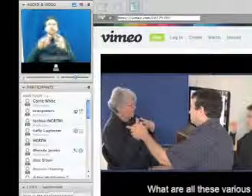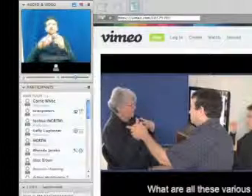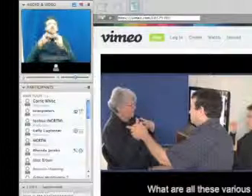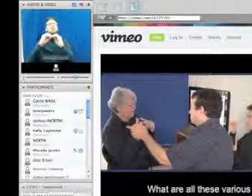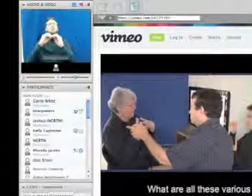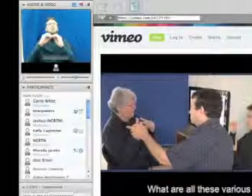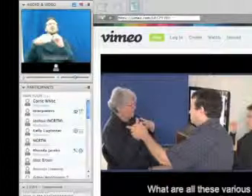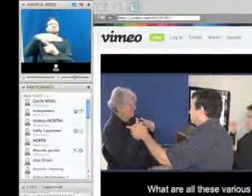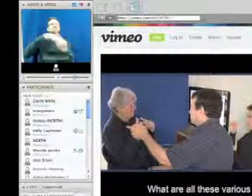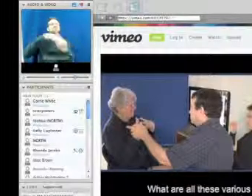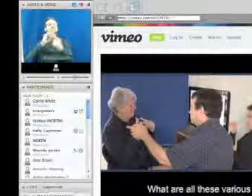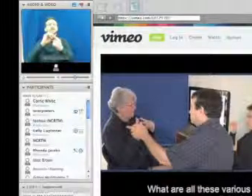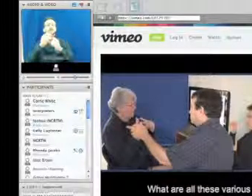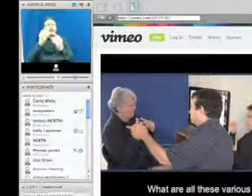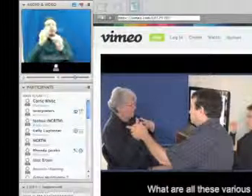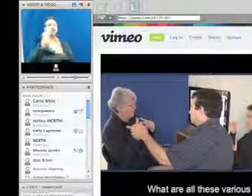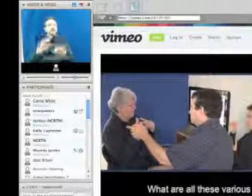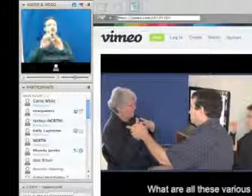preference.